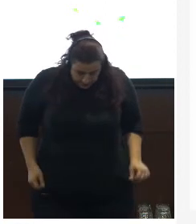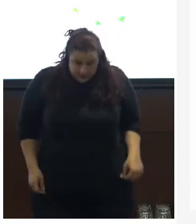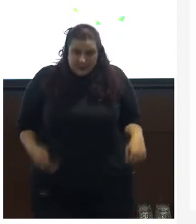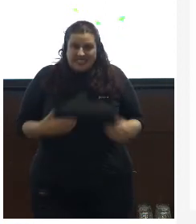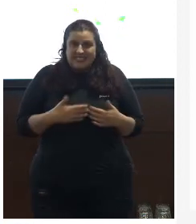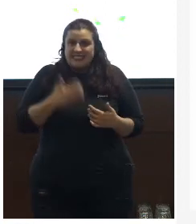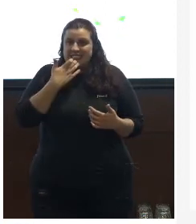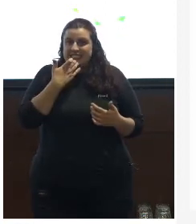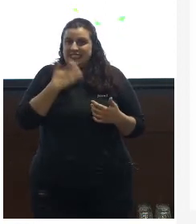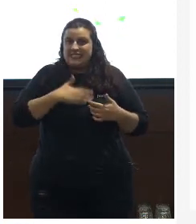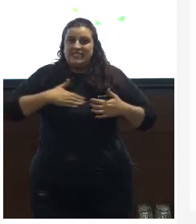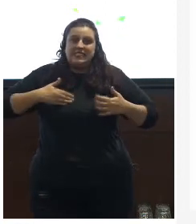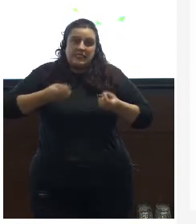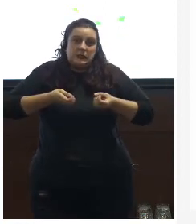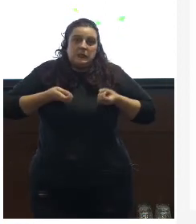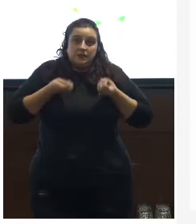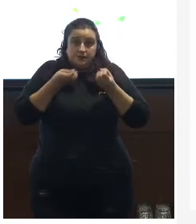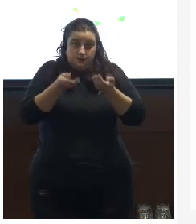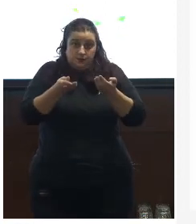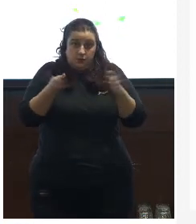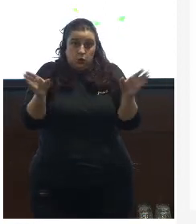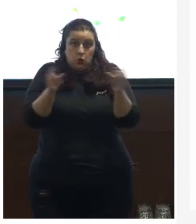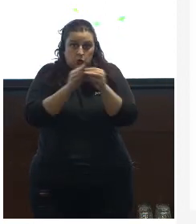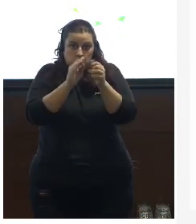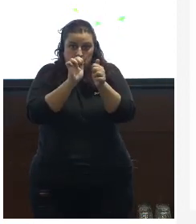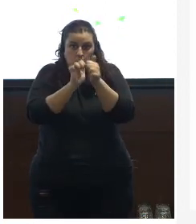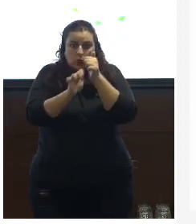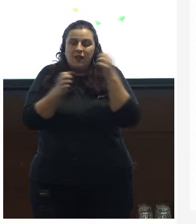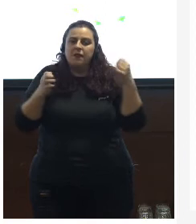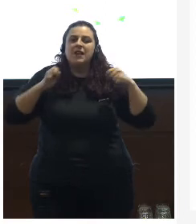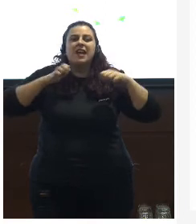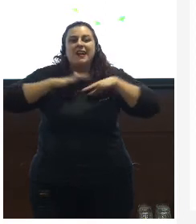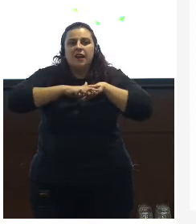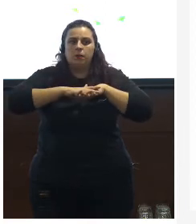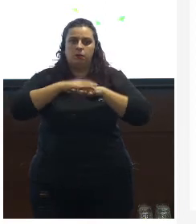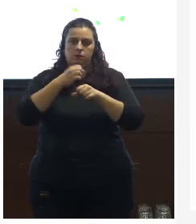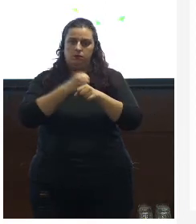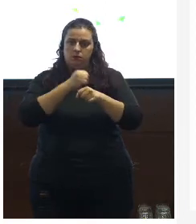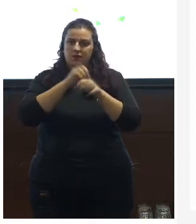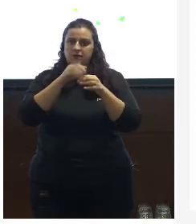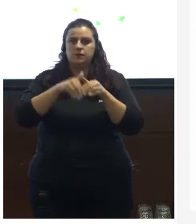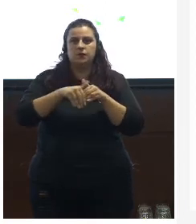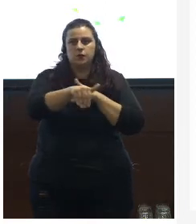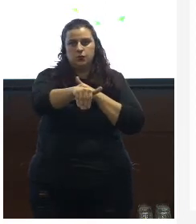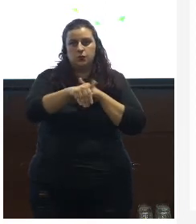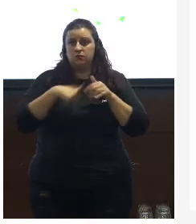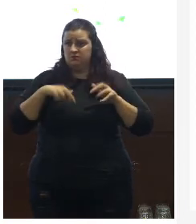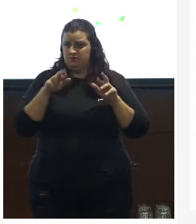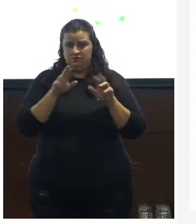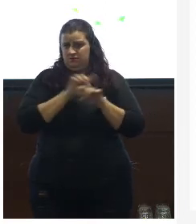do agree with Mr. Malik, because unless we really create something out of this, we are just